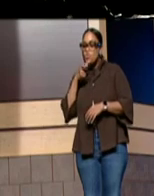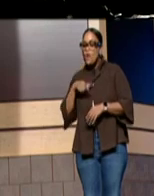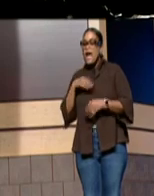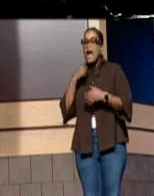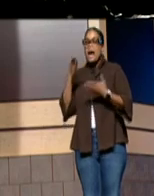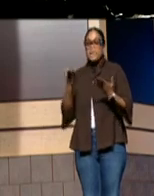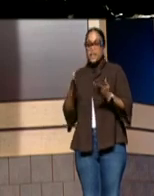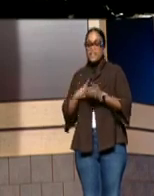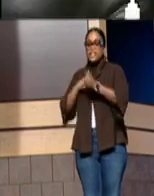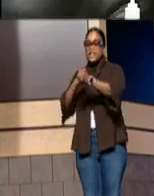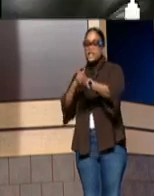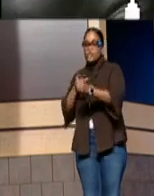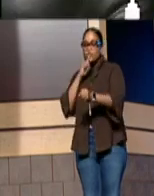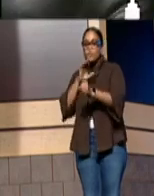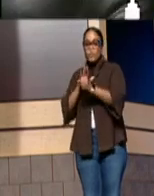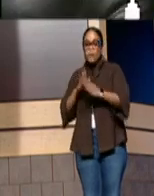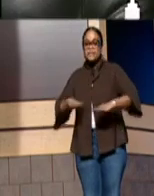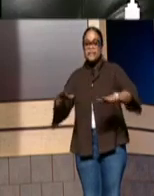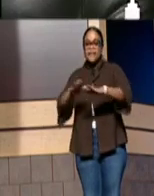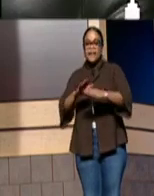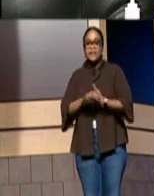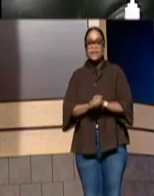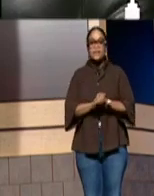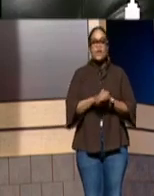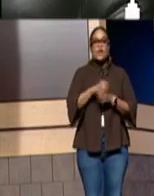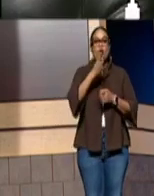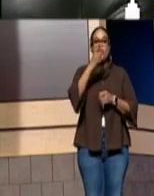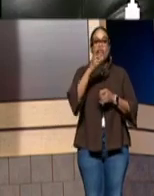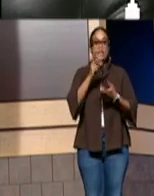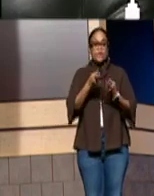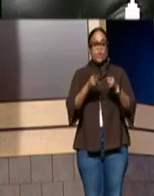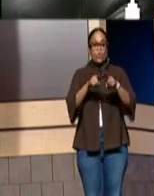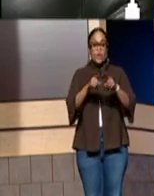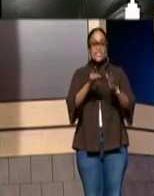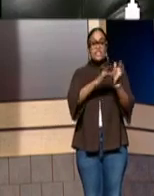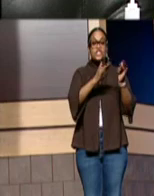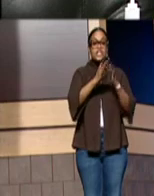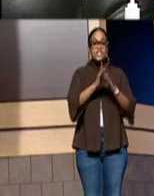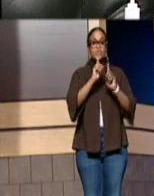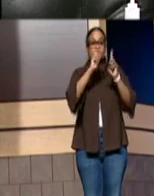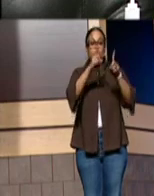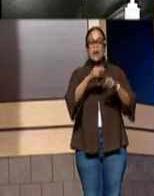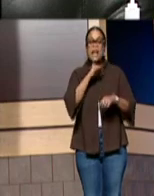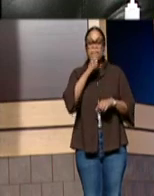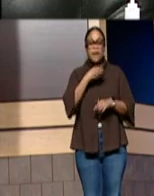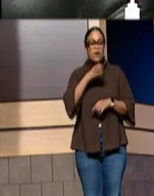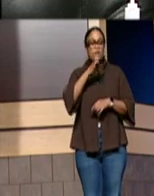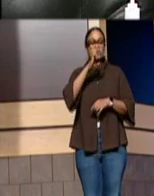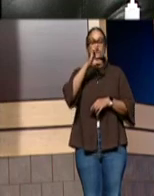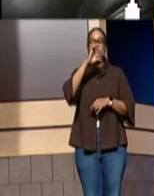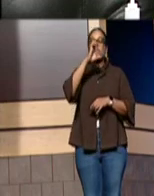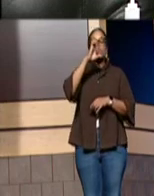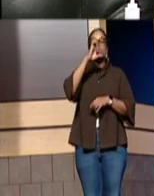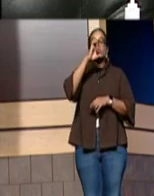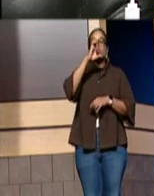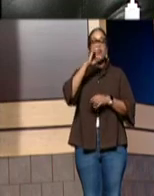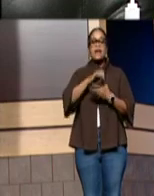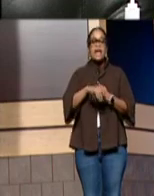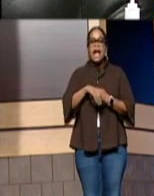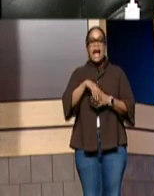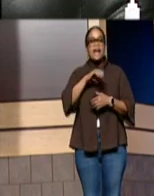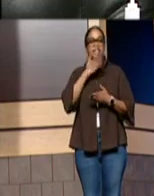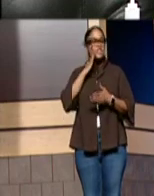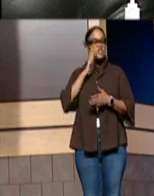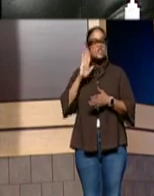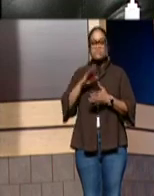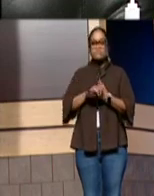promised land. It's Passover. I've been sent. Mm. When Jesus was at the point of saying, I'm not going to drink this cup. I've decided to change my mind. I'm